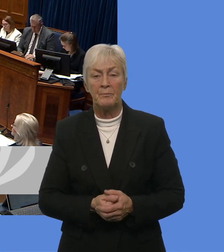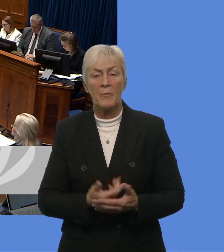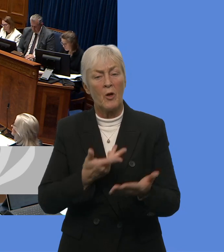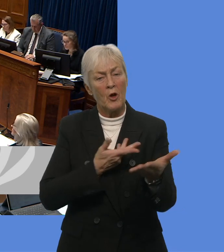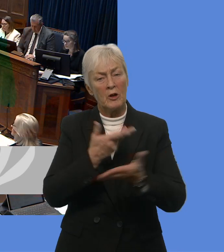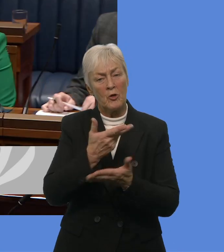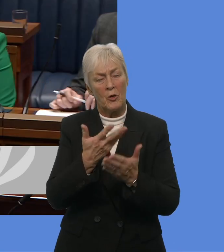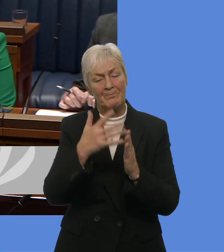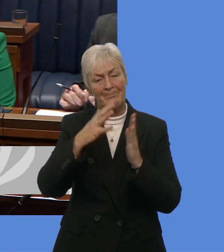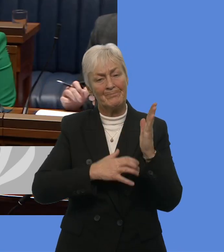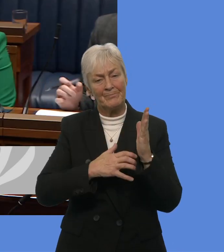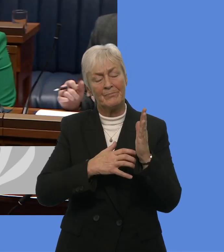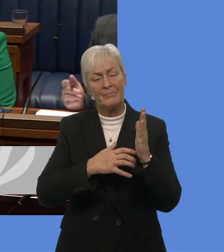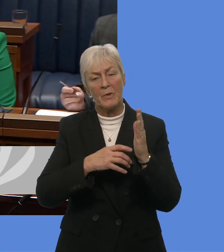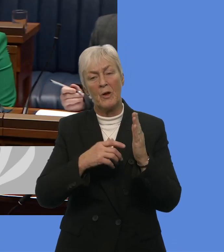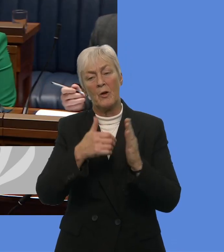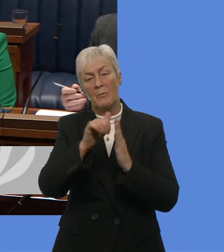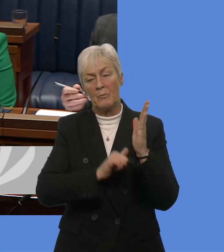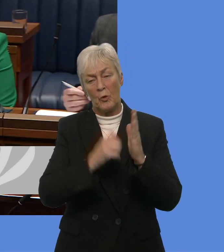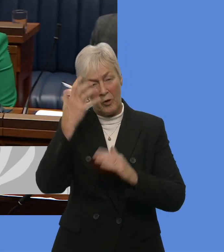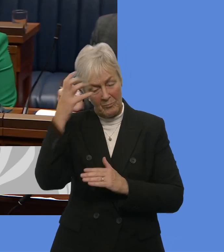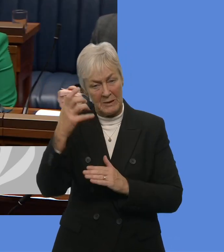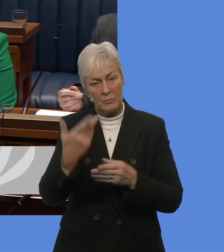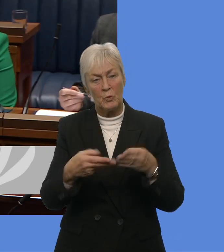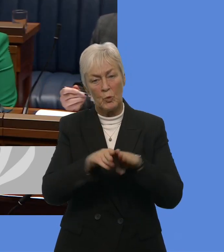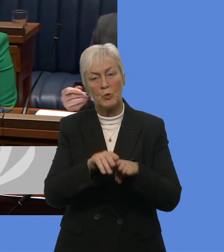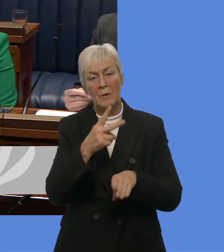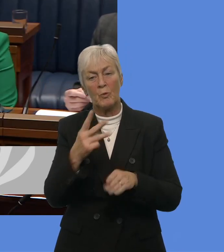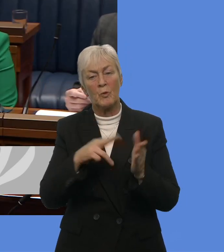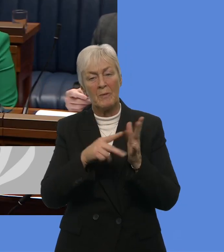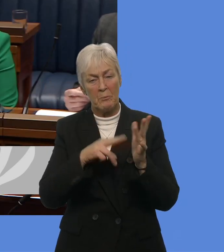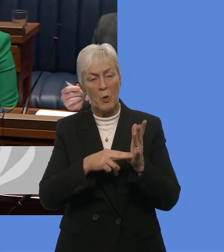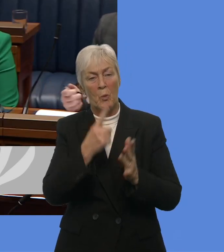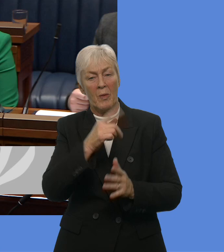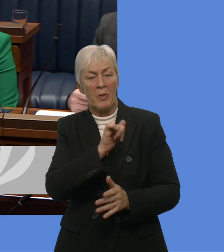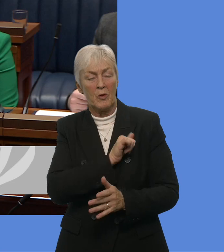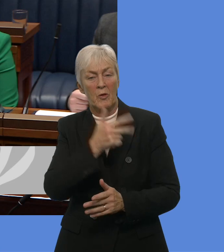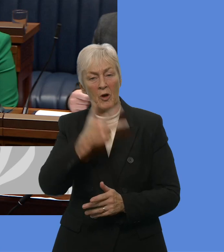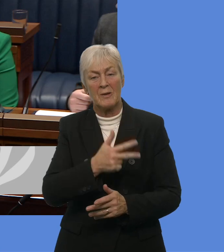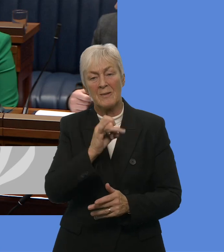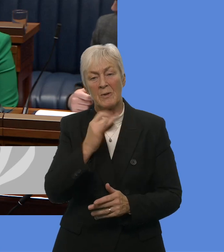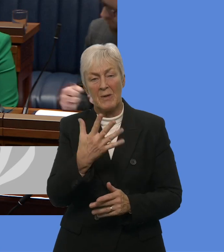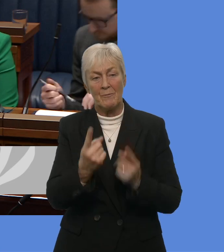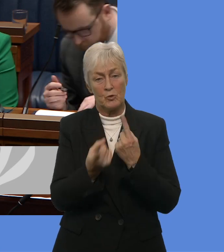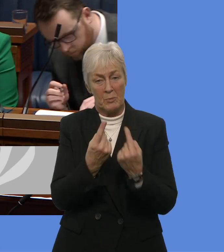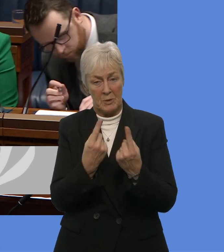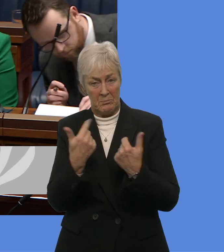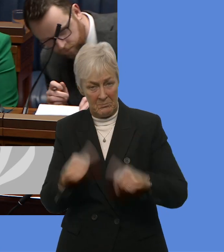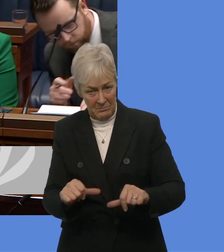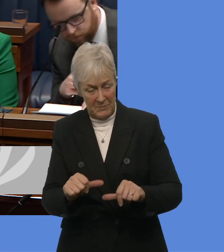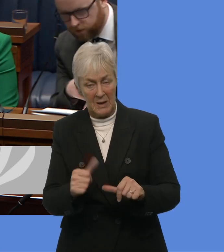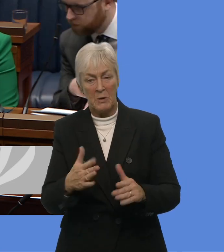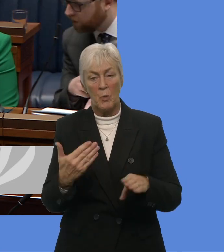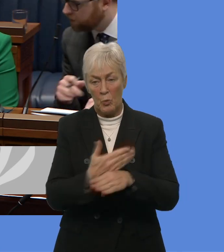Consultation on the draft programme for government closed on Monday the 4th of November. In total, 1,375 responses have been received. Work is now ongoing